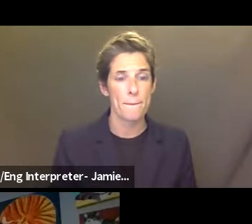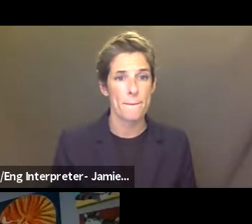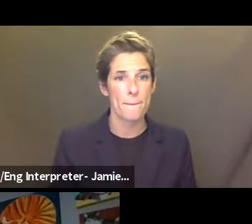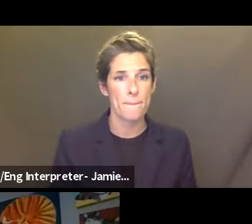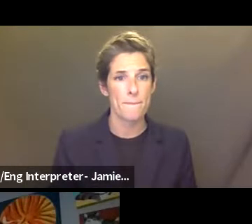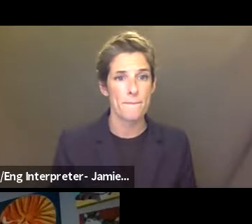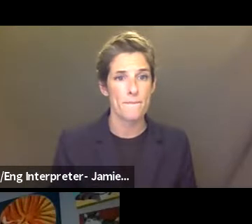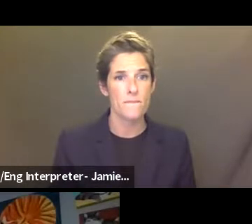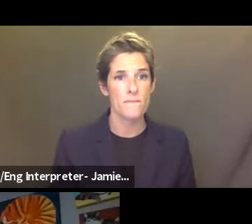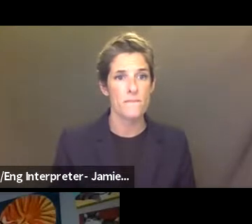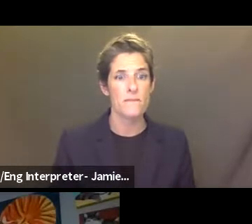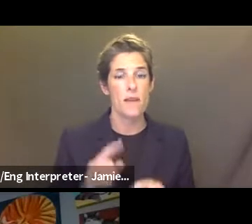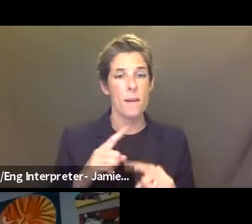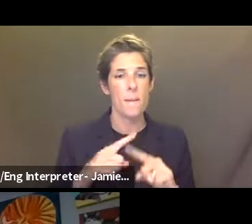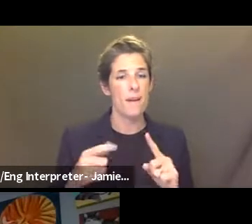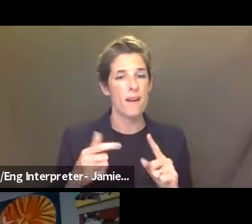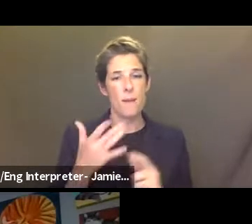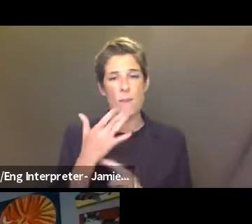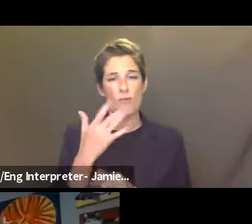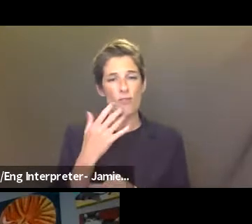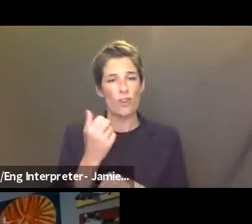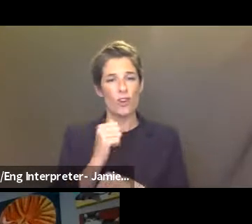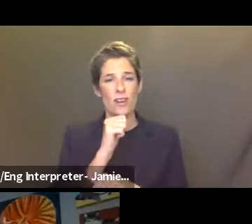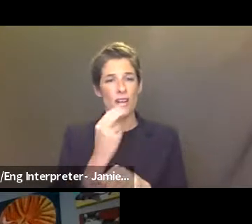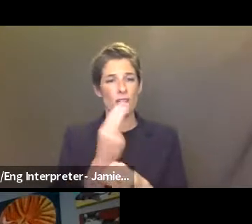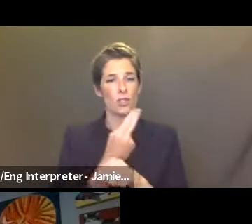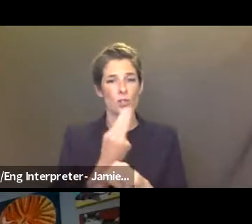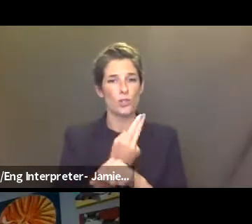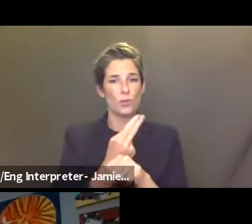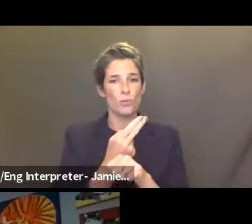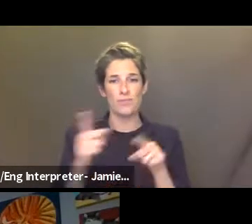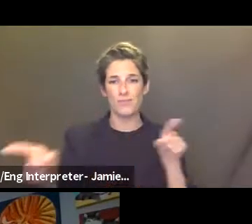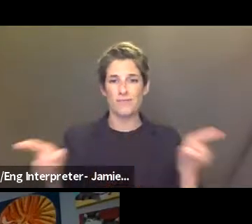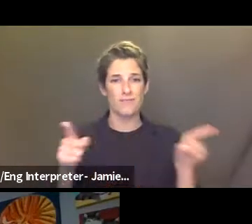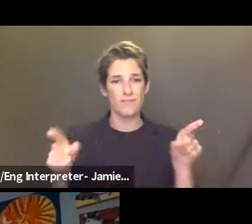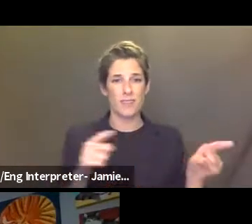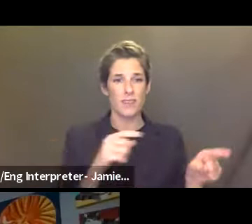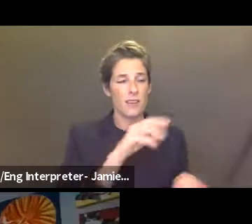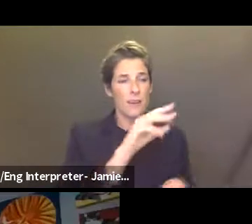the activist component and puts the onus on myself.